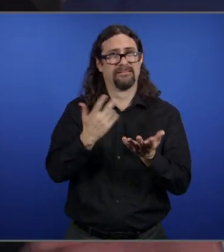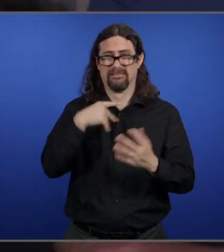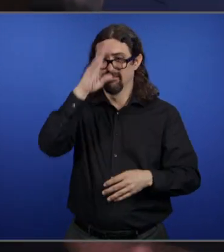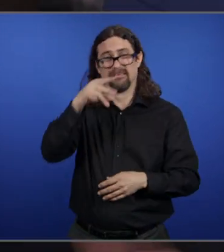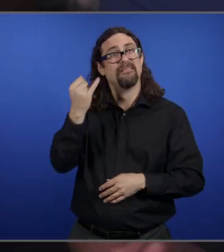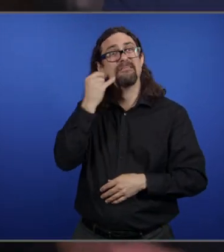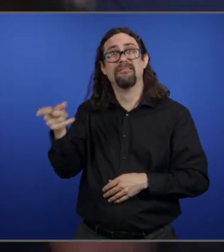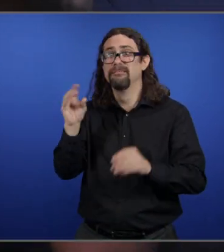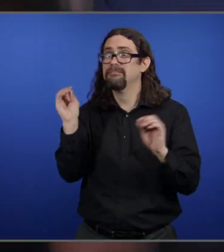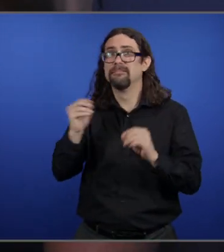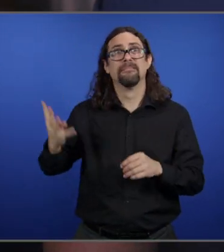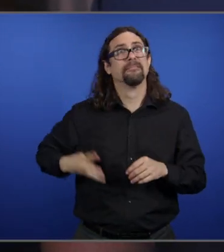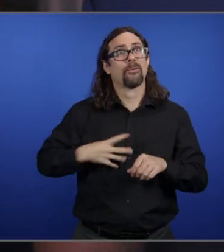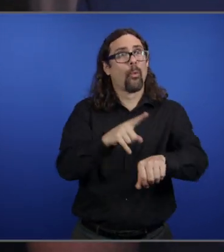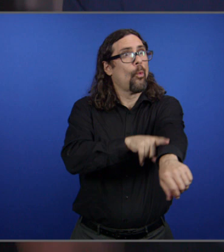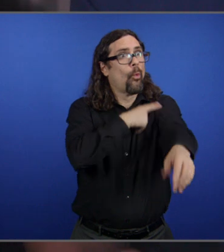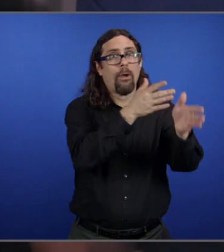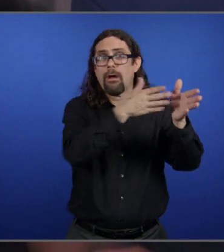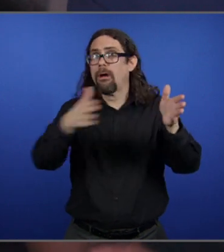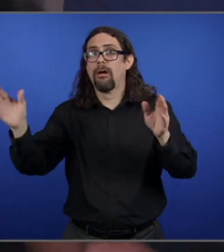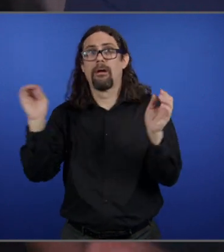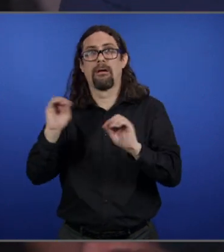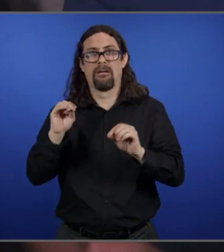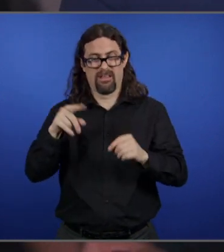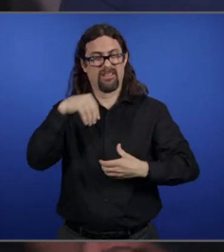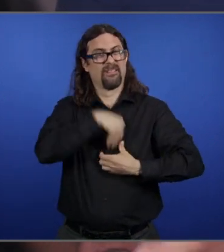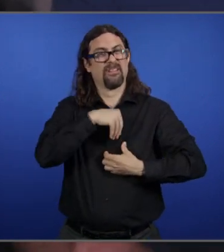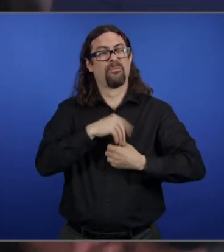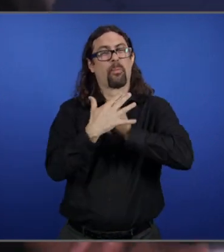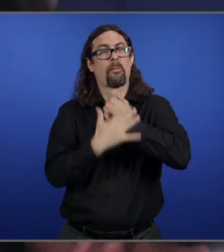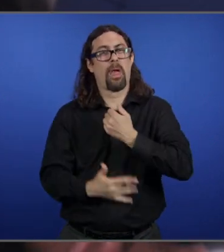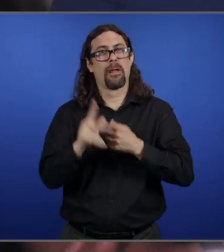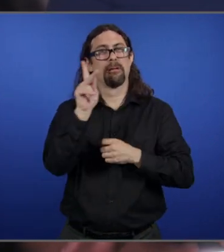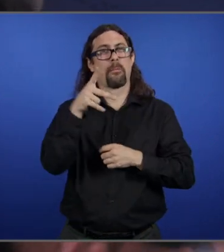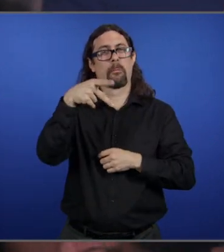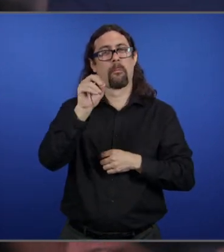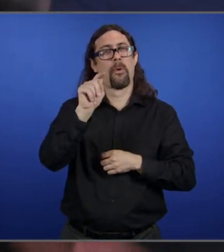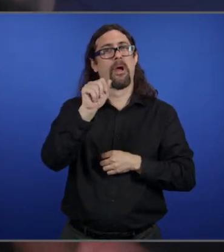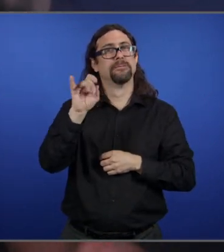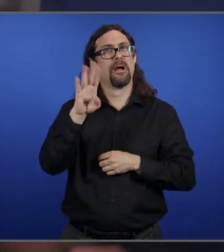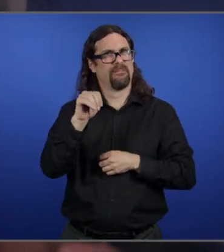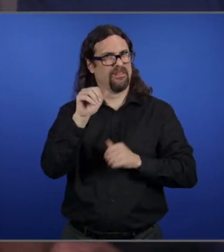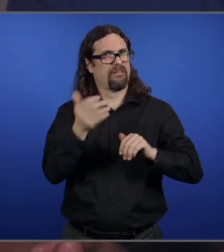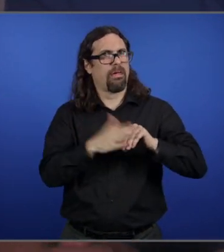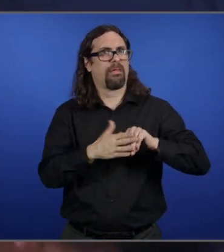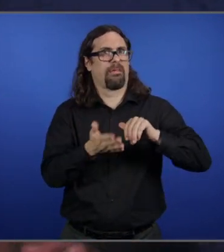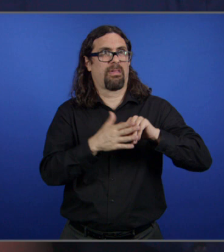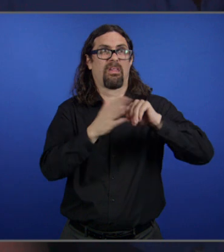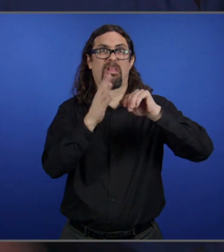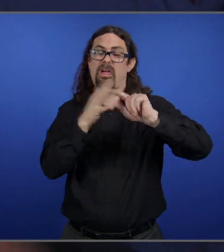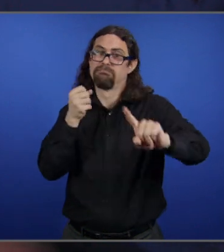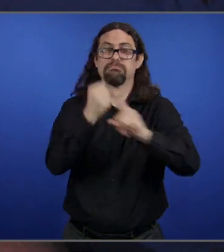too long between treatments, the potassium in her blood would get higher and higher, and that can lead to a heart